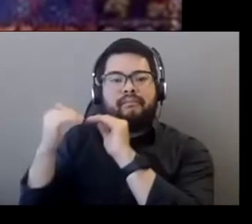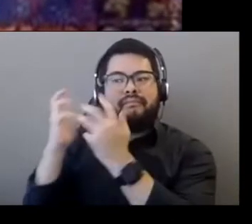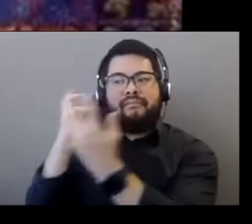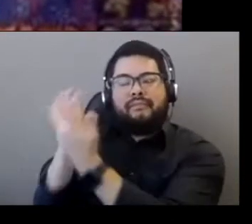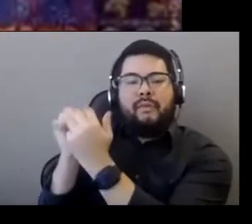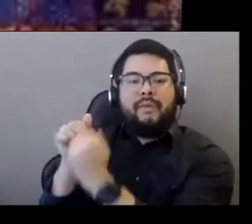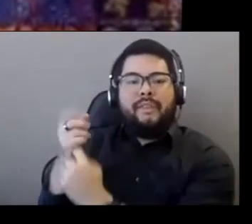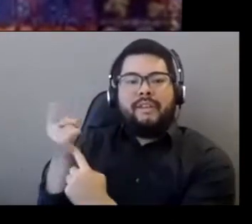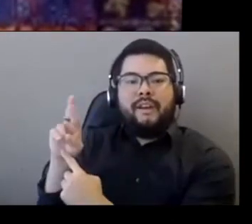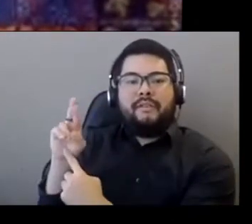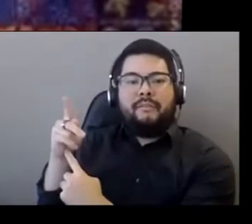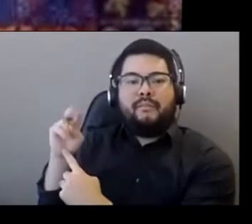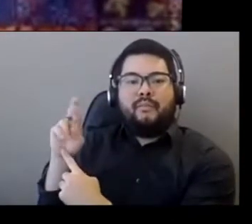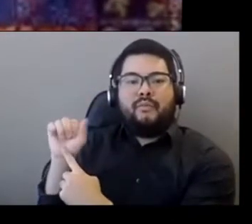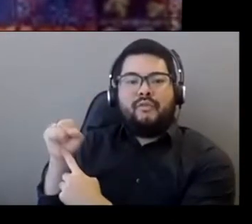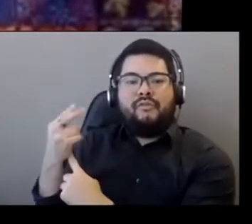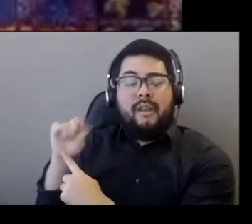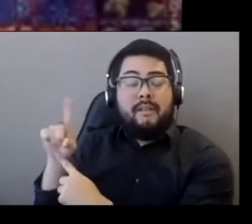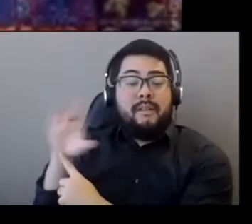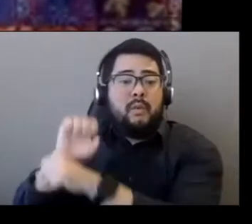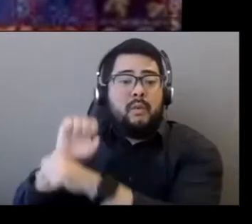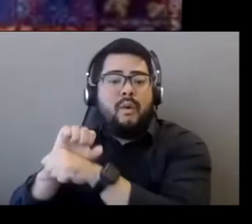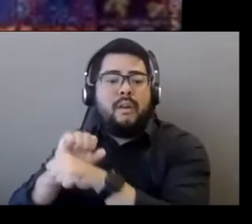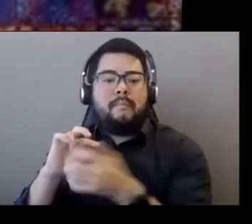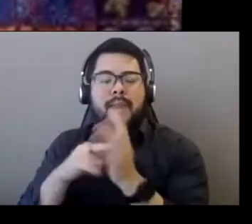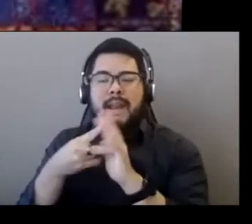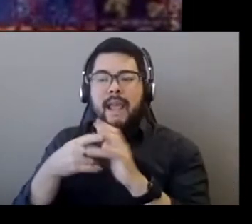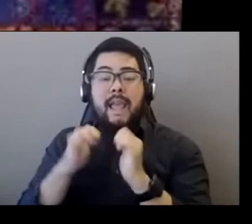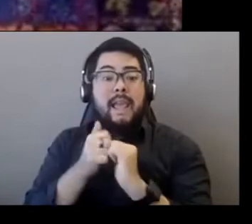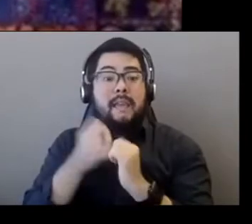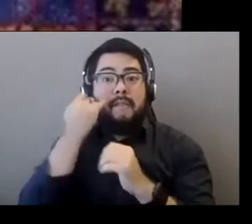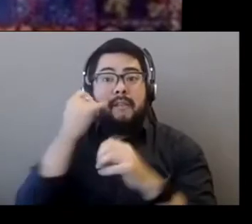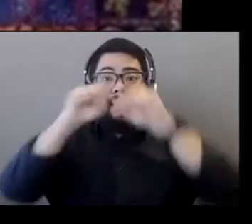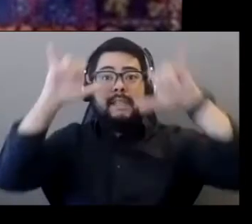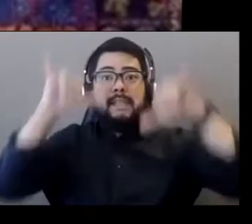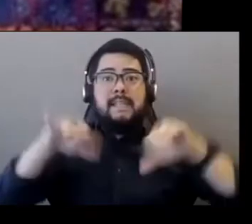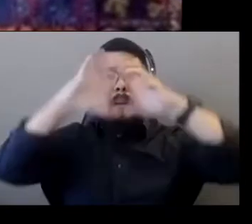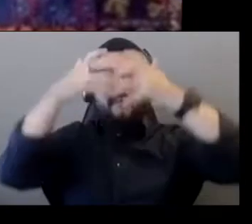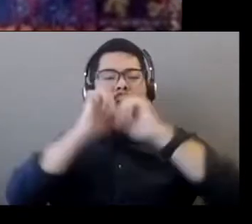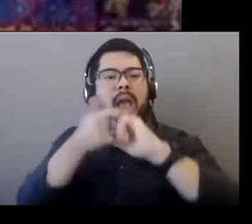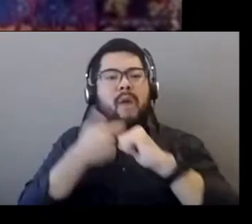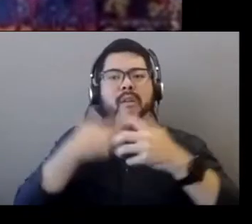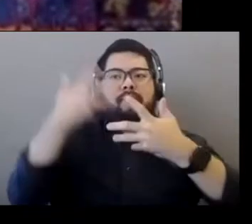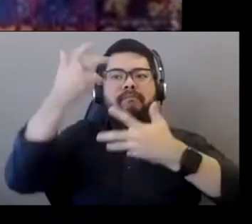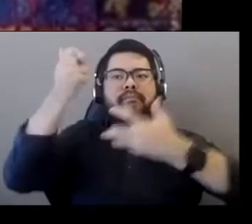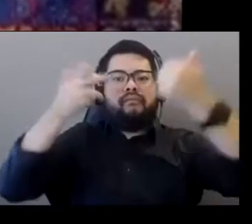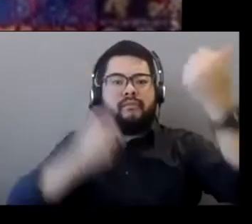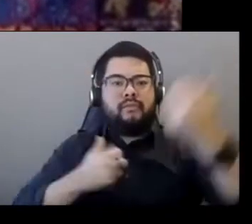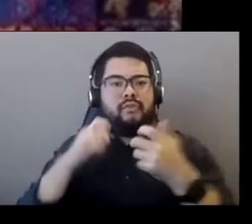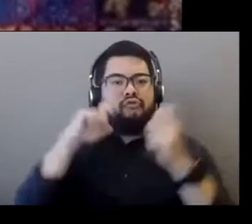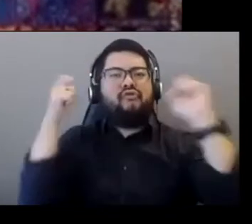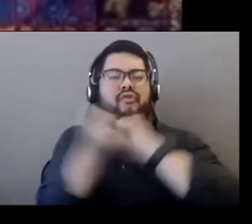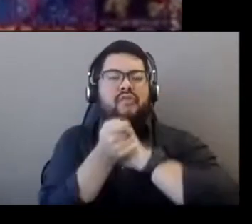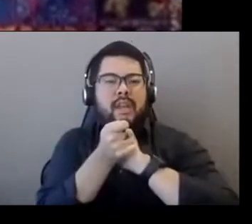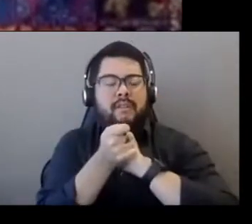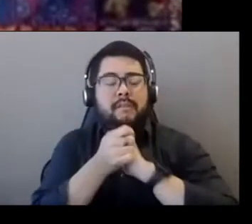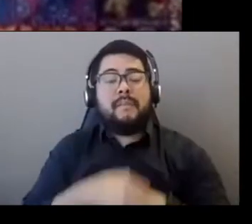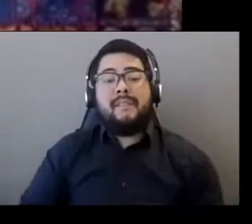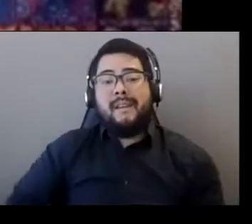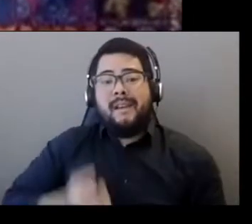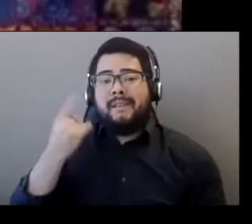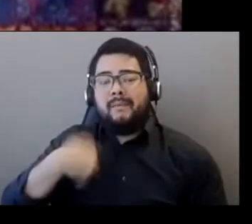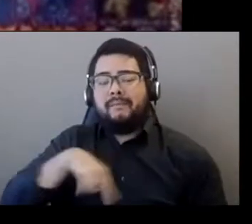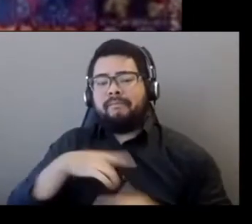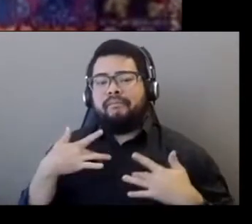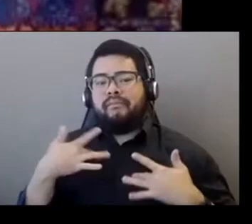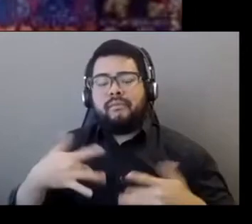we grapple with what it means to undo an institution from within. Given the deep-rooted institutional reliance on